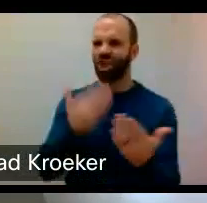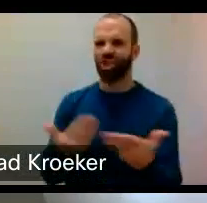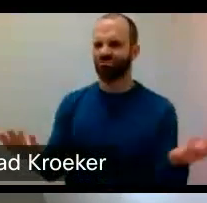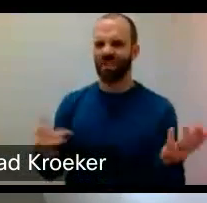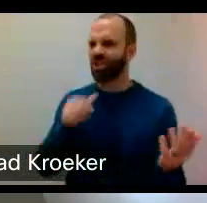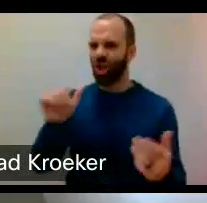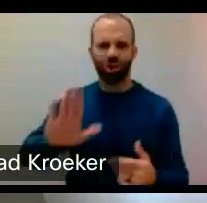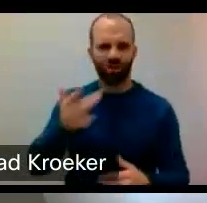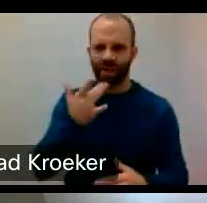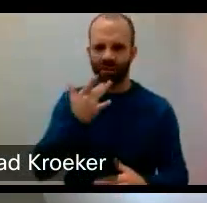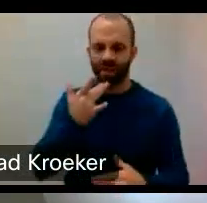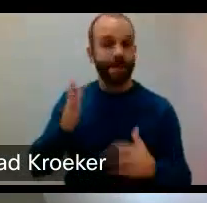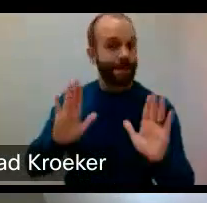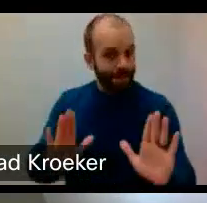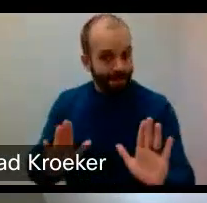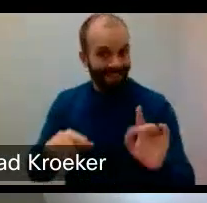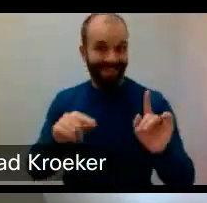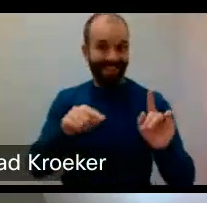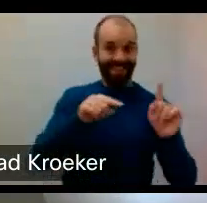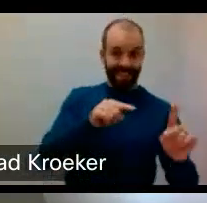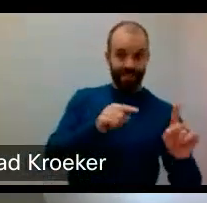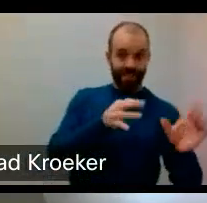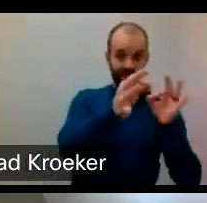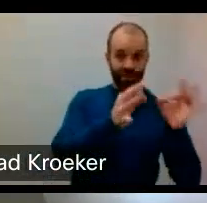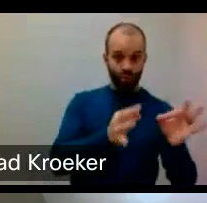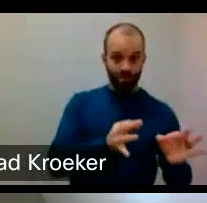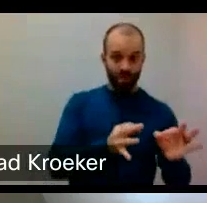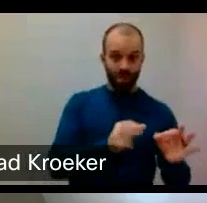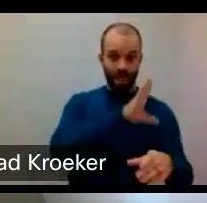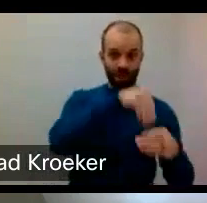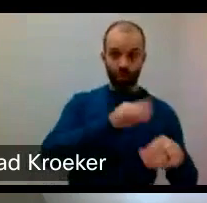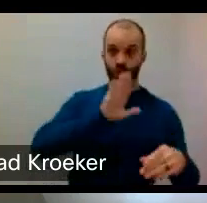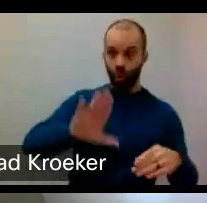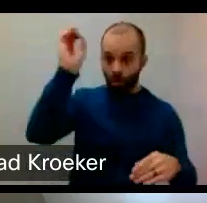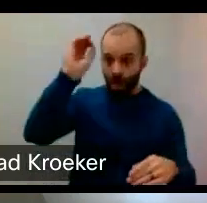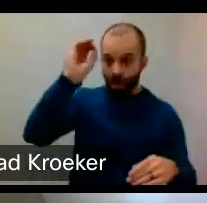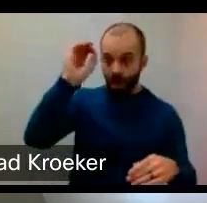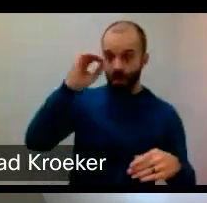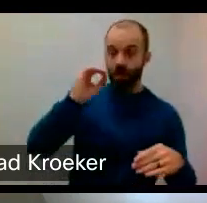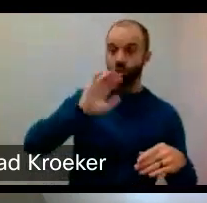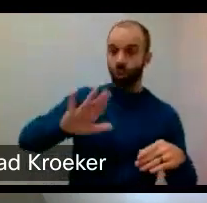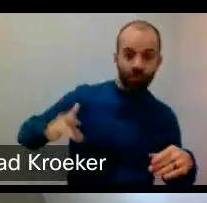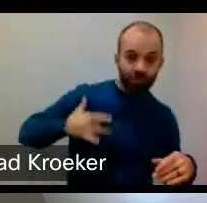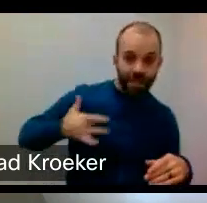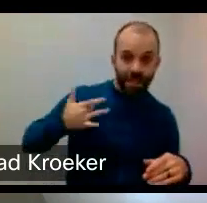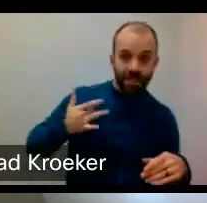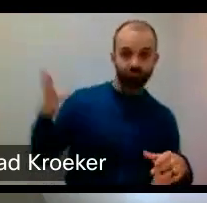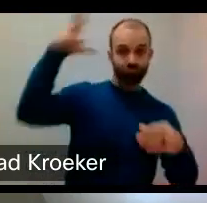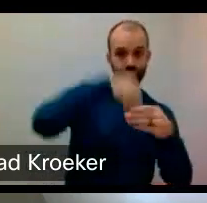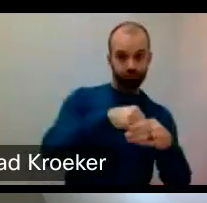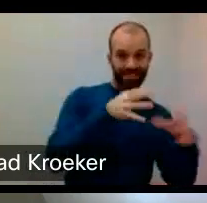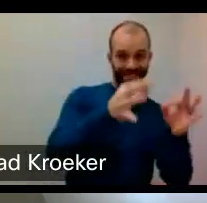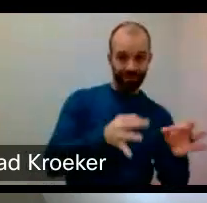favorite. This is not the part of the reflection where you would necessarily discuss your feelings about